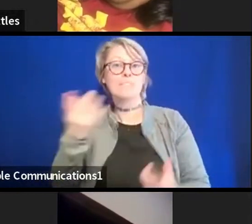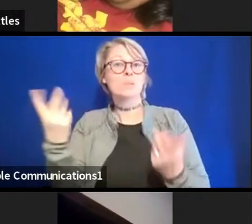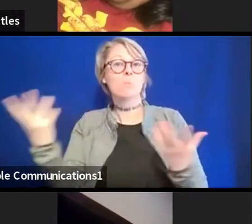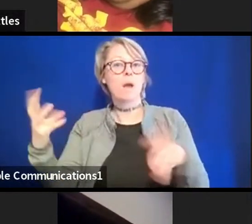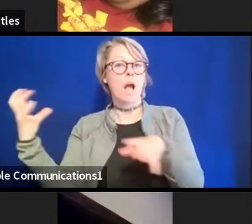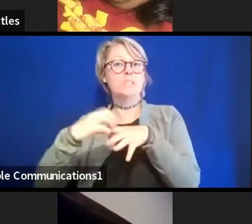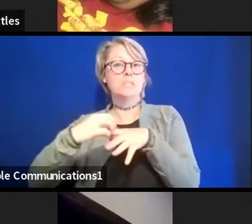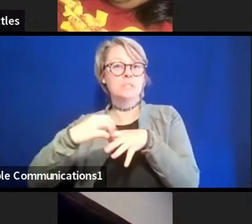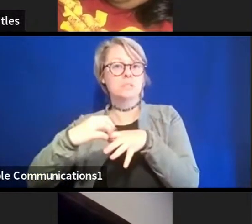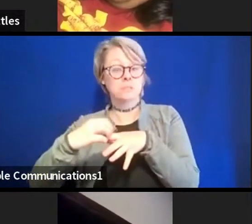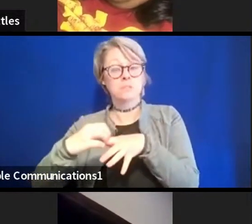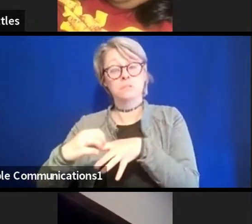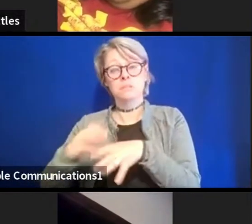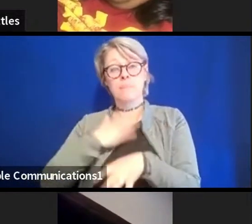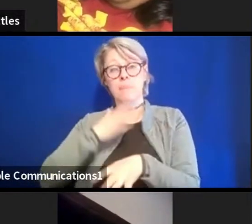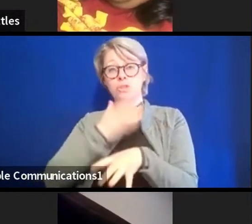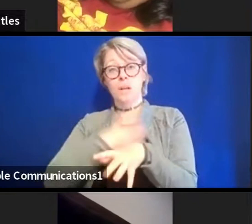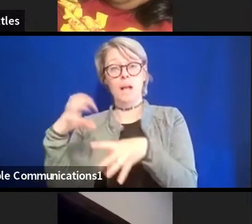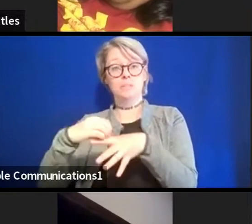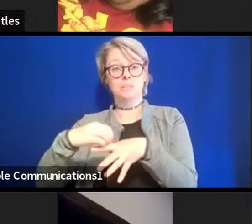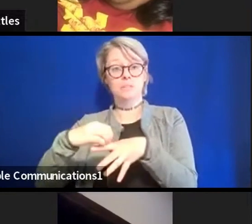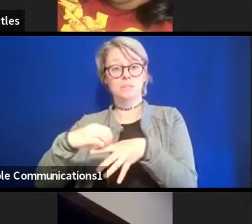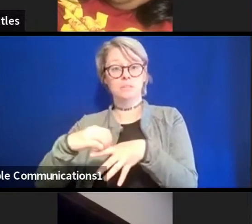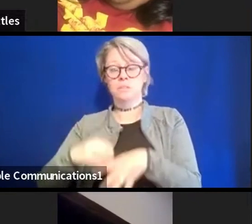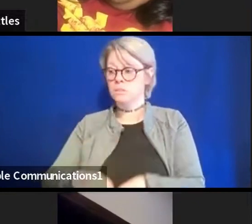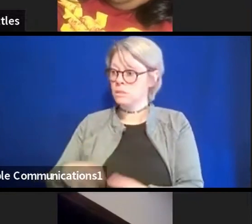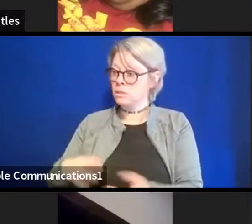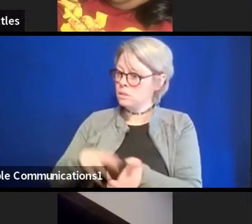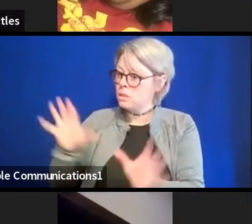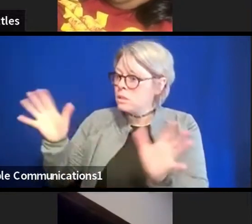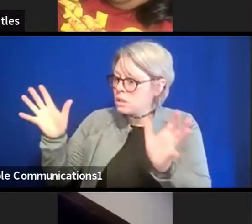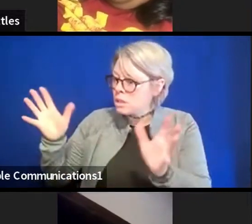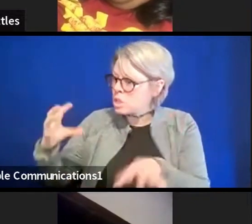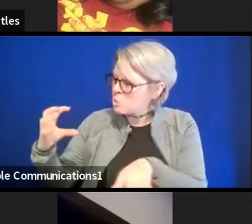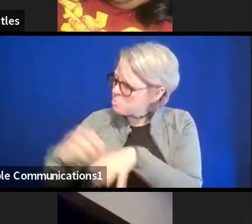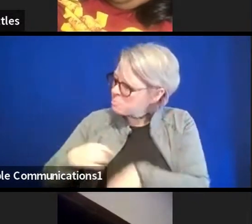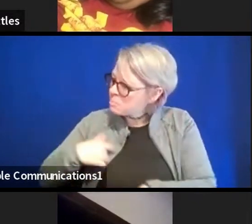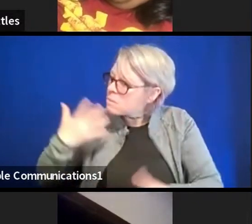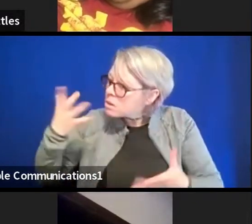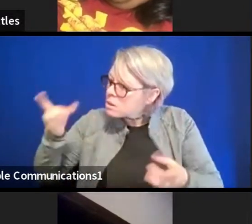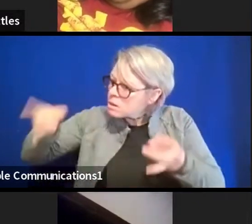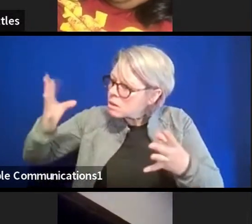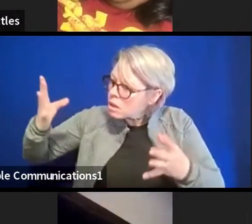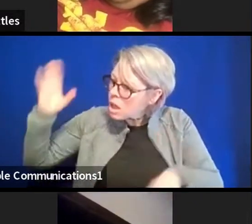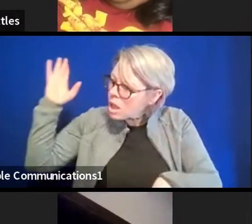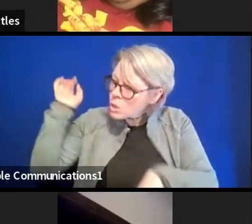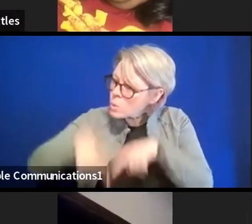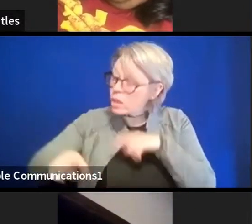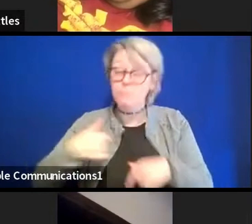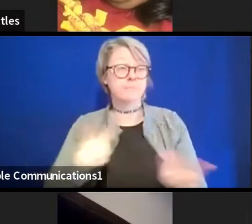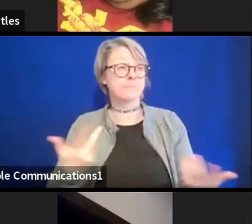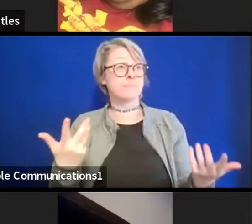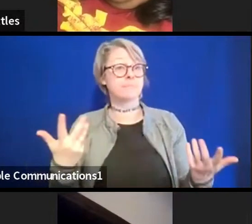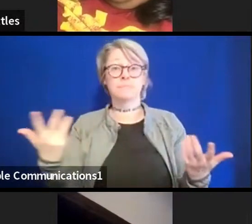finger. And she's like, how dare the child bite my finger? And I'm just there. I'm